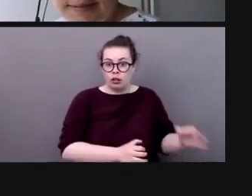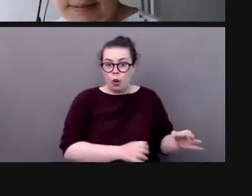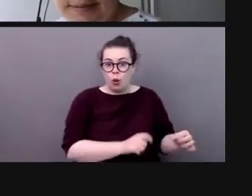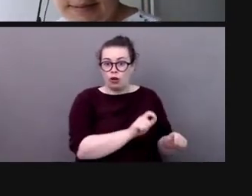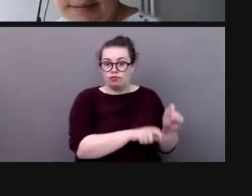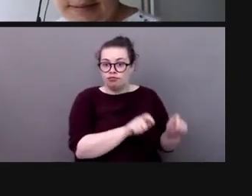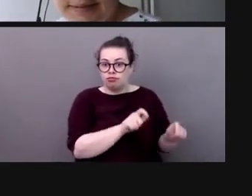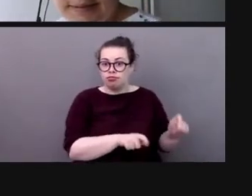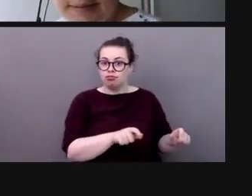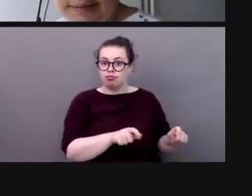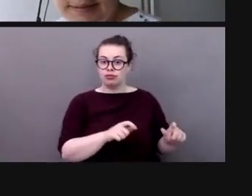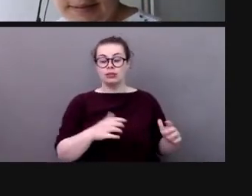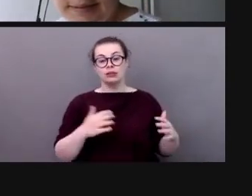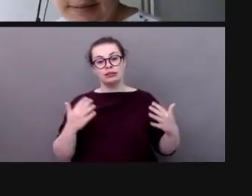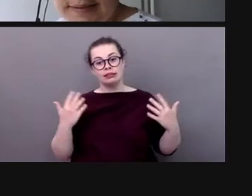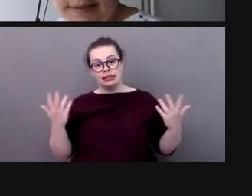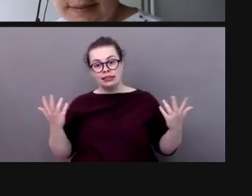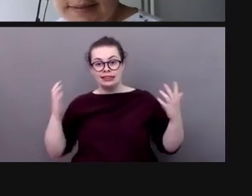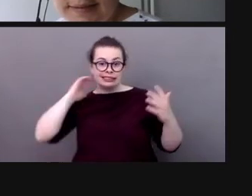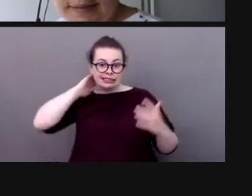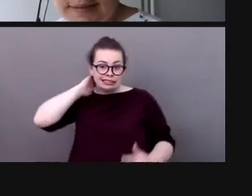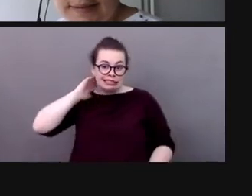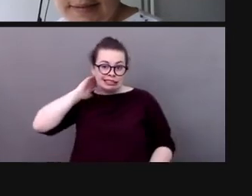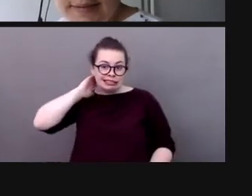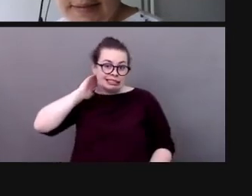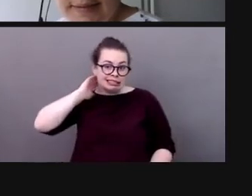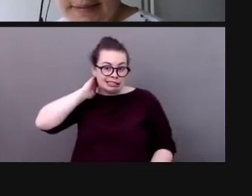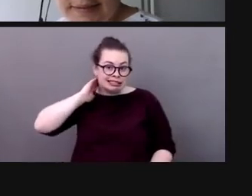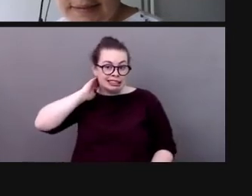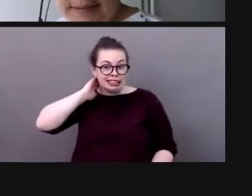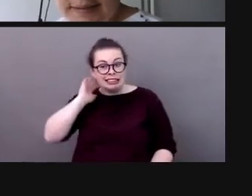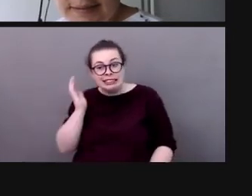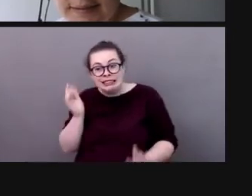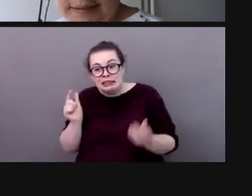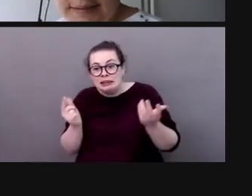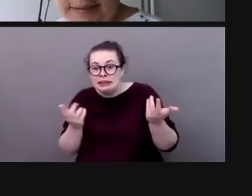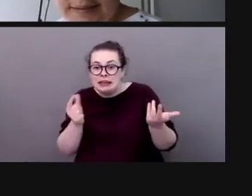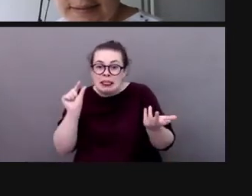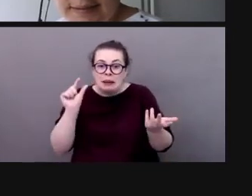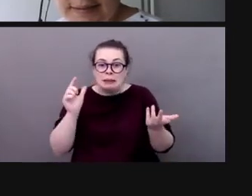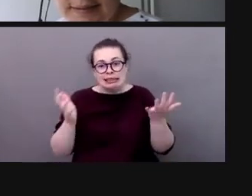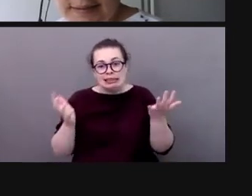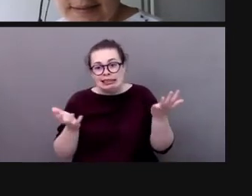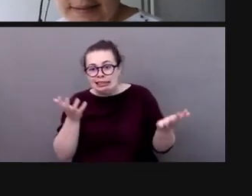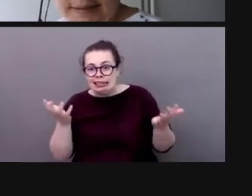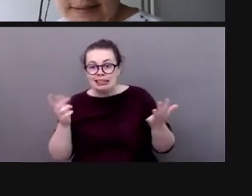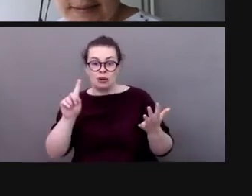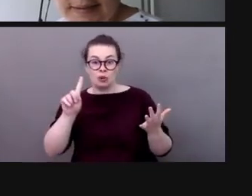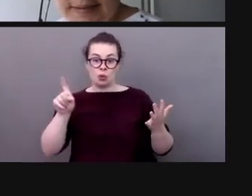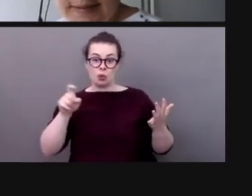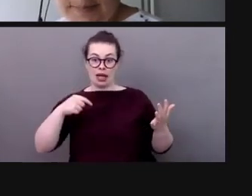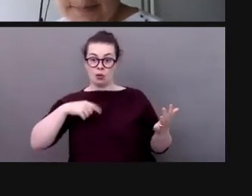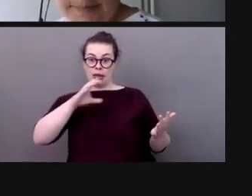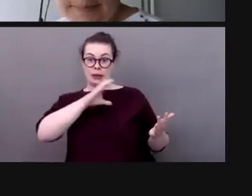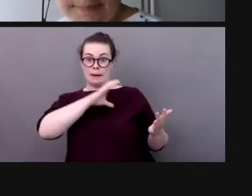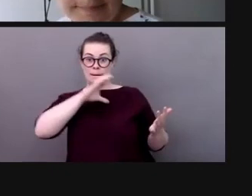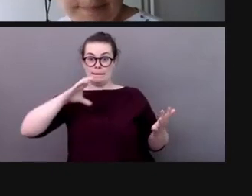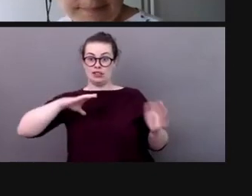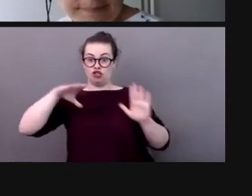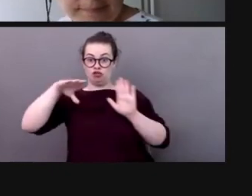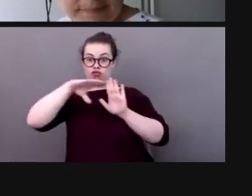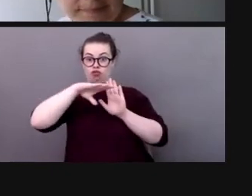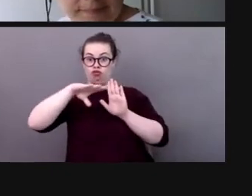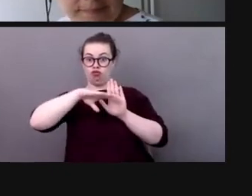this is the tricky point, because as I said, we have our current rules that have not changed, to be